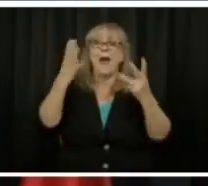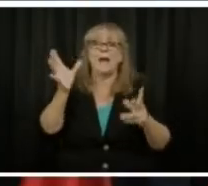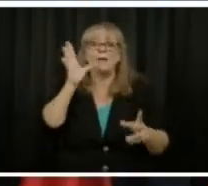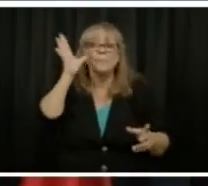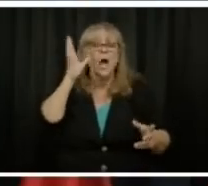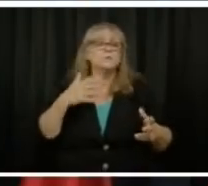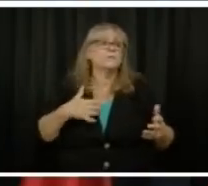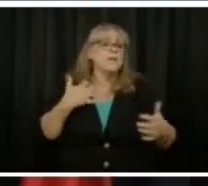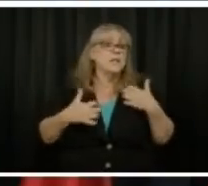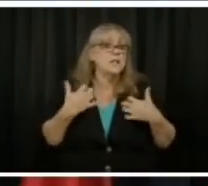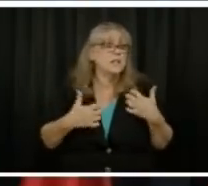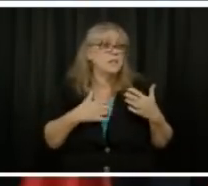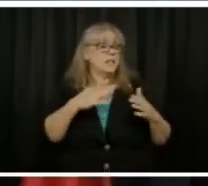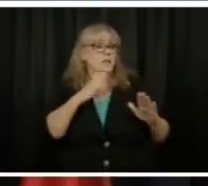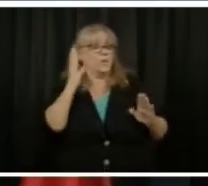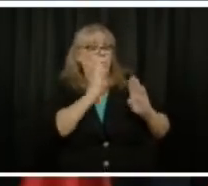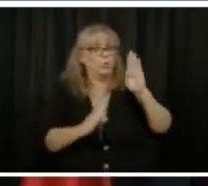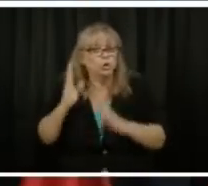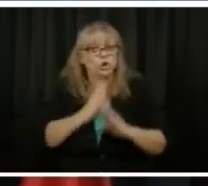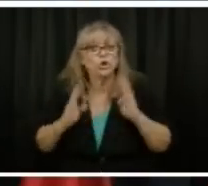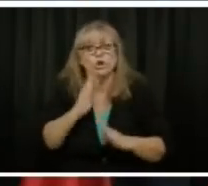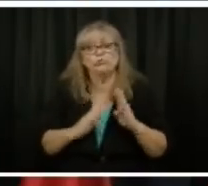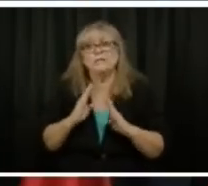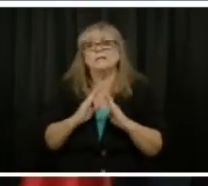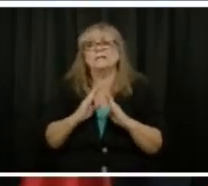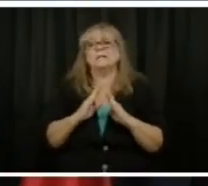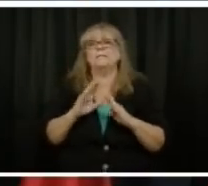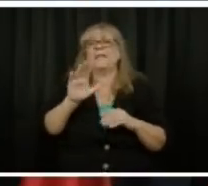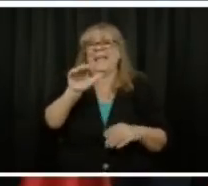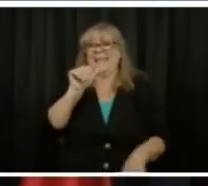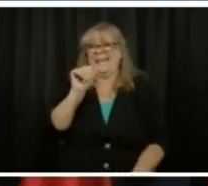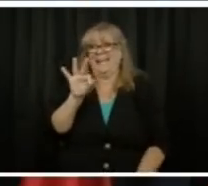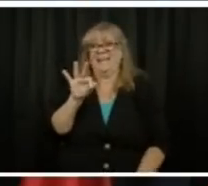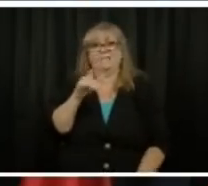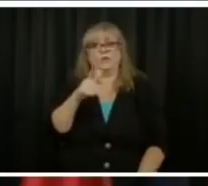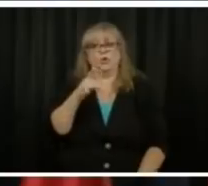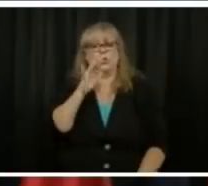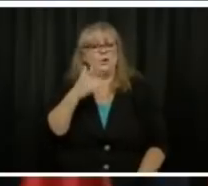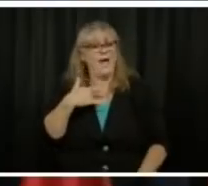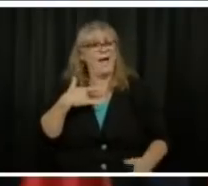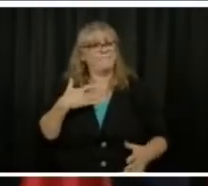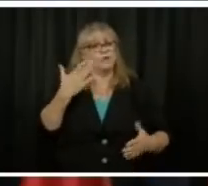they have or their kid has a pre-existing condition, if the kid lives with grandparents in their 60s or